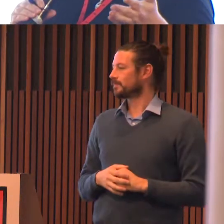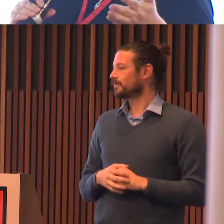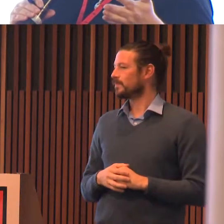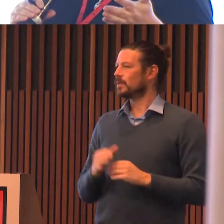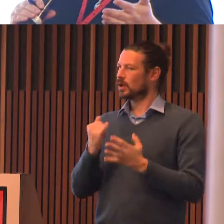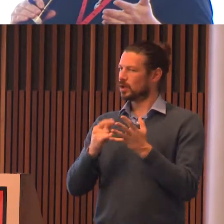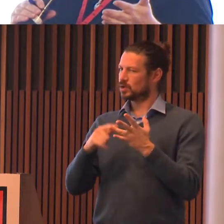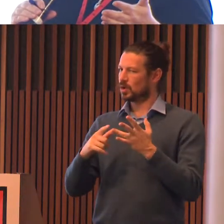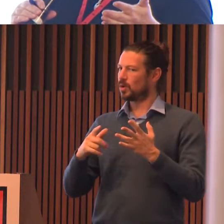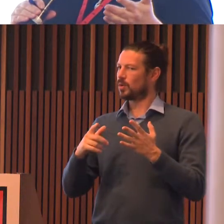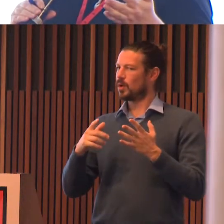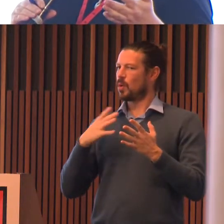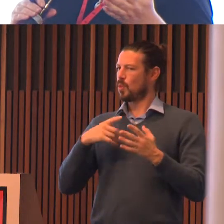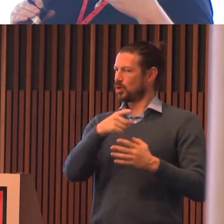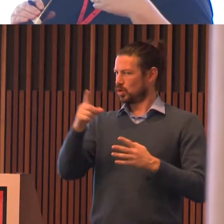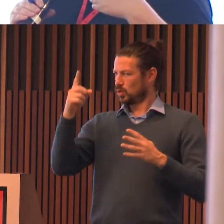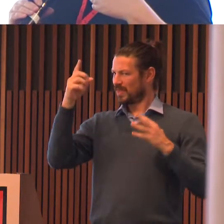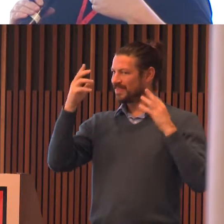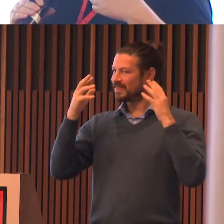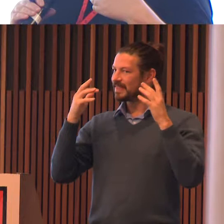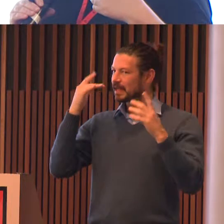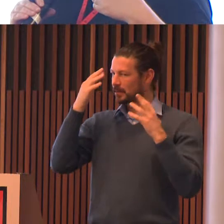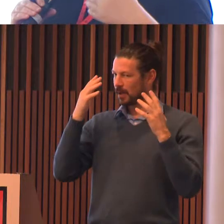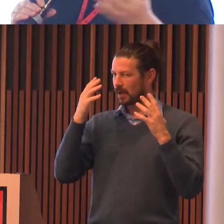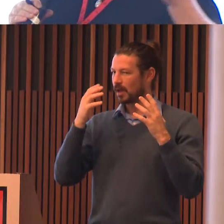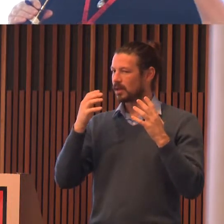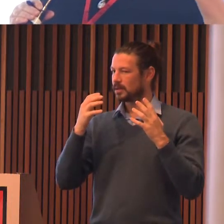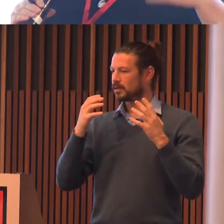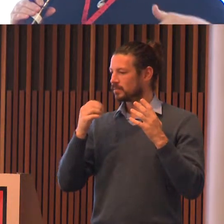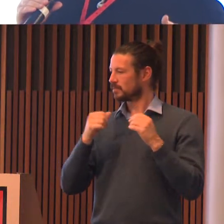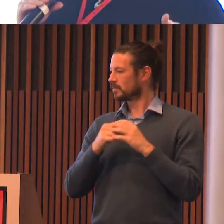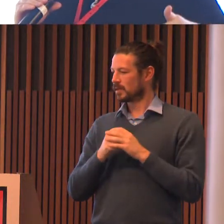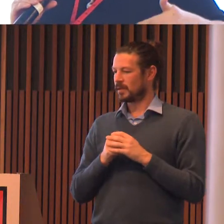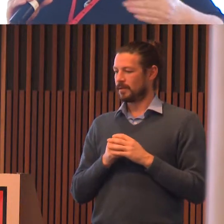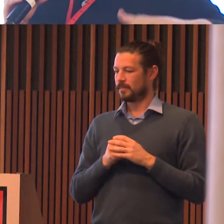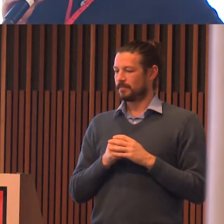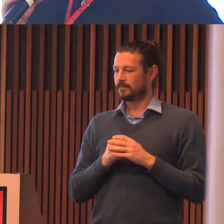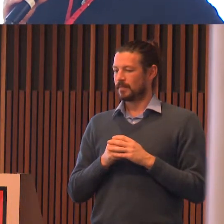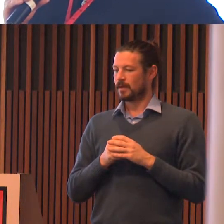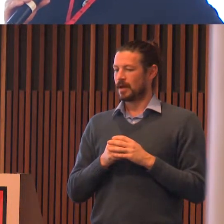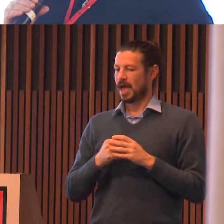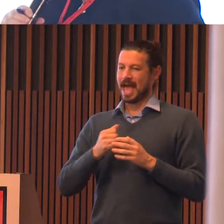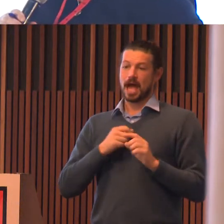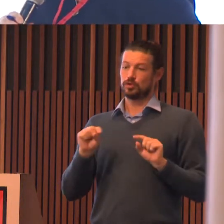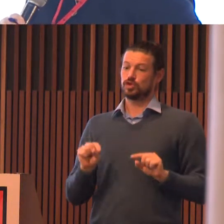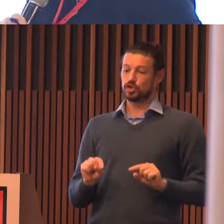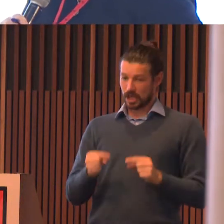to think about, and the challenge for us and the need for advocacy,